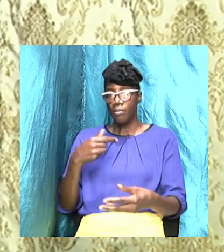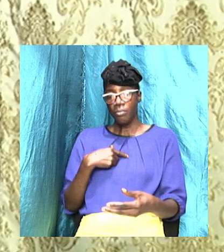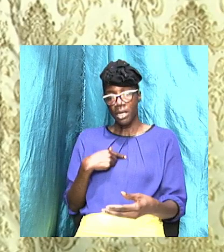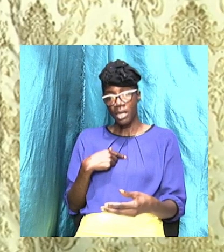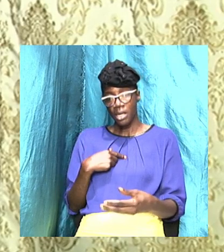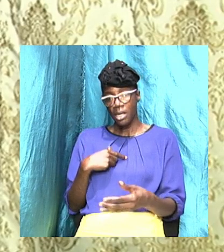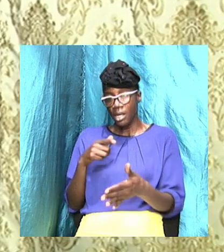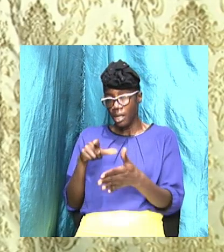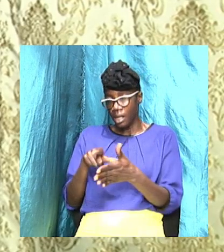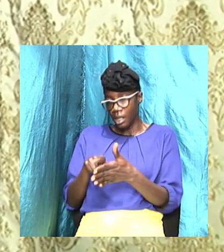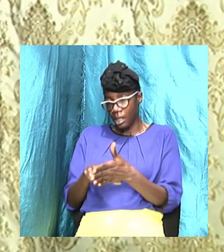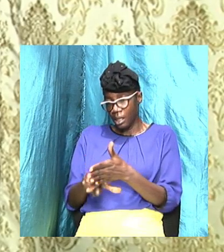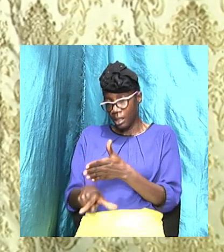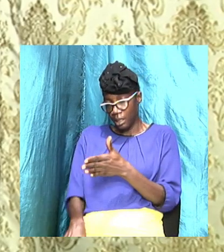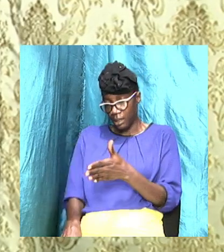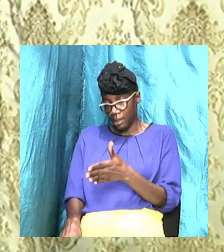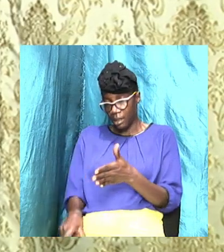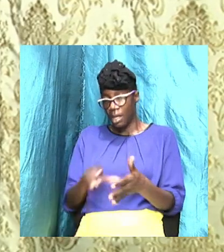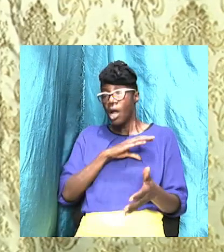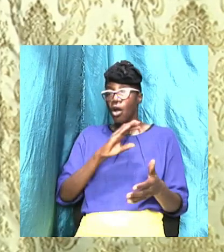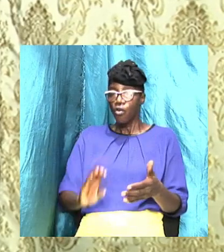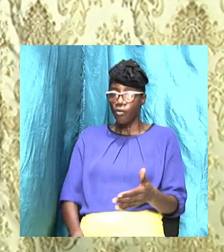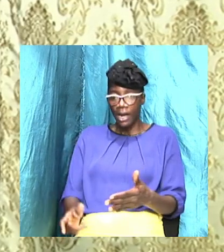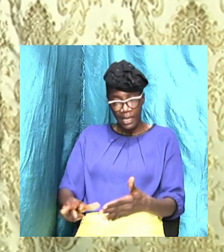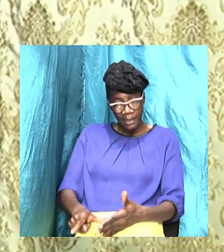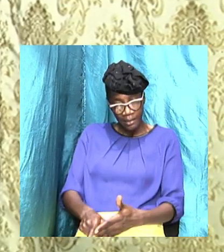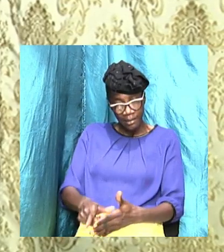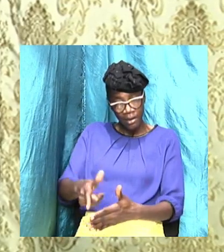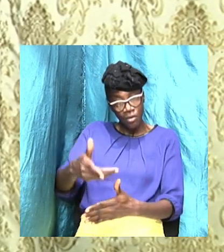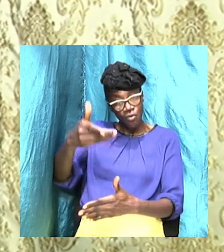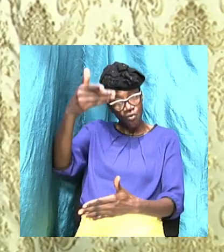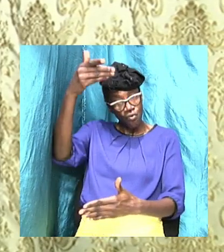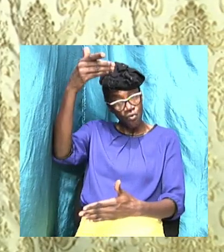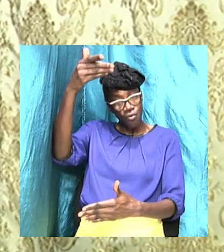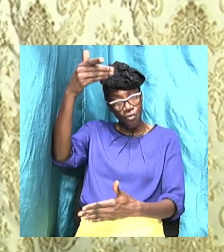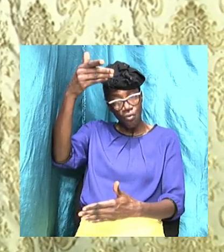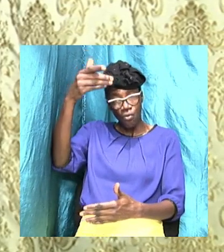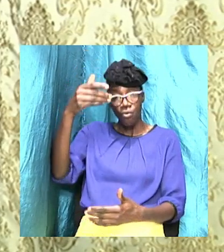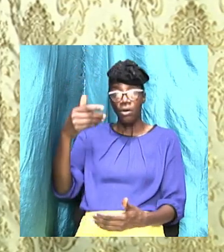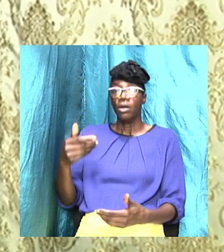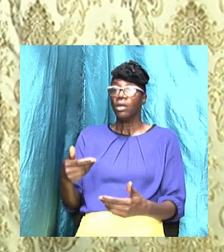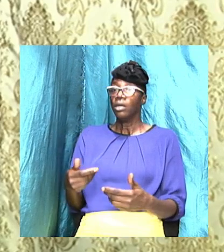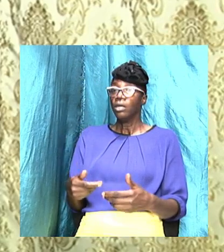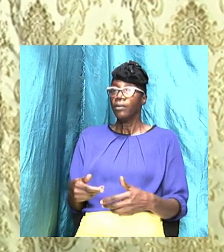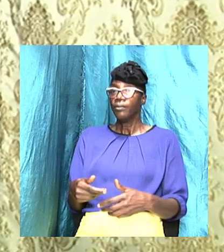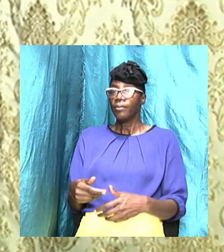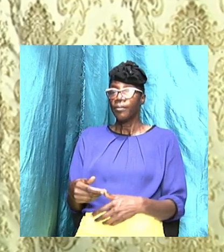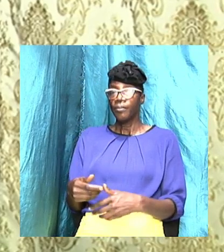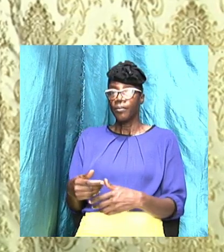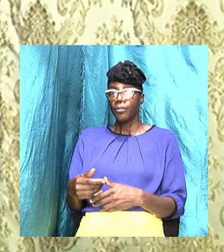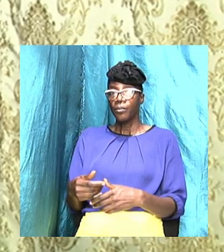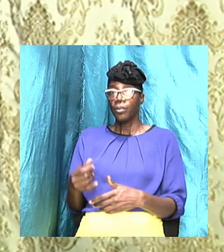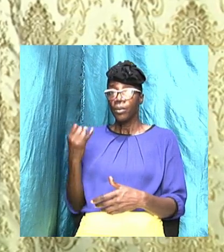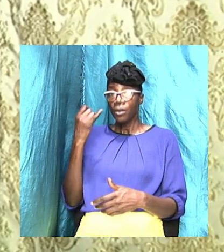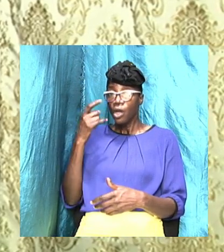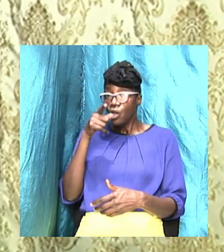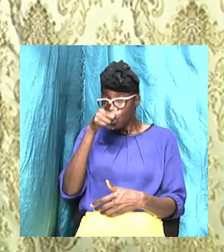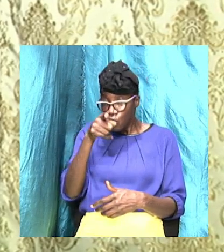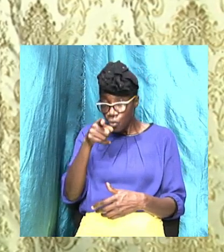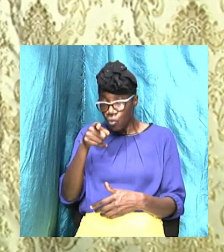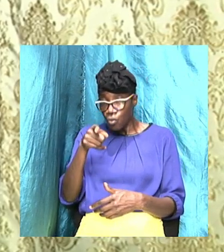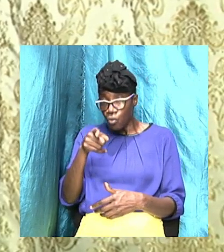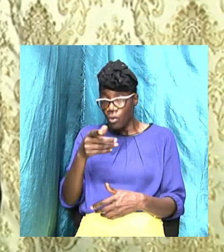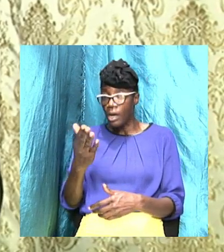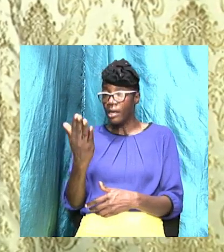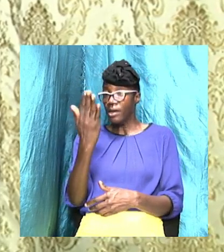Christ must increase. I want to tell somebody tonight that if you are on the front burner and